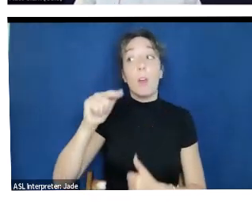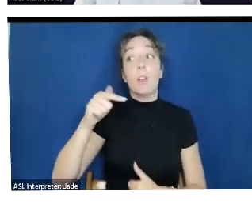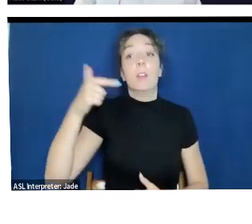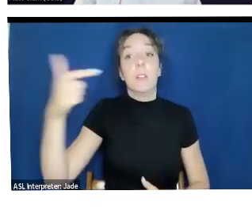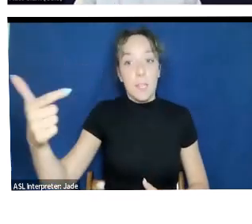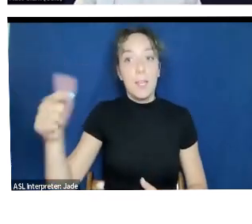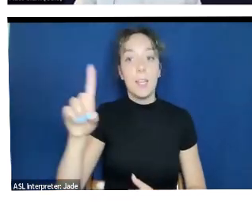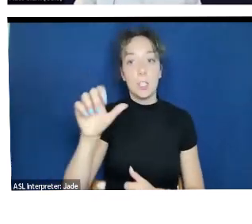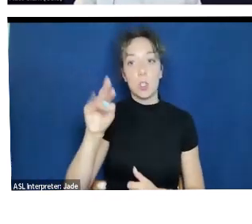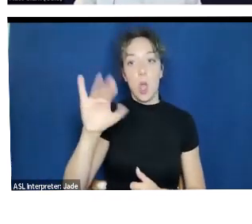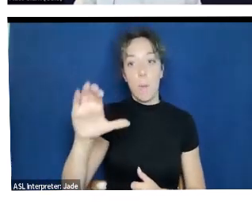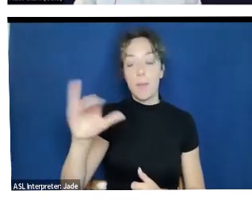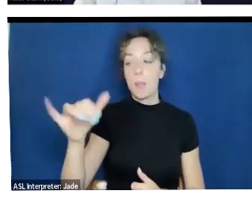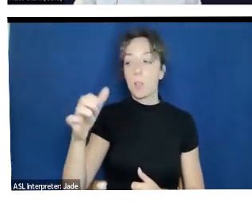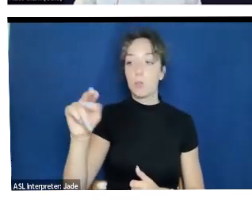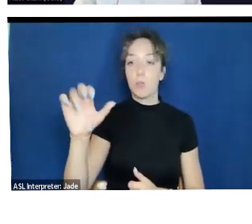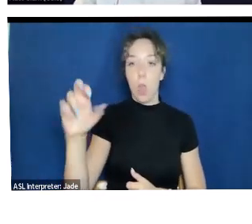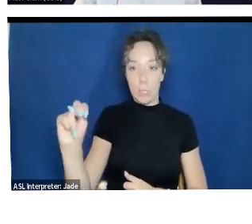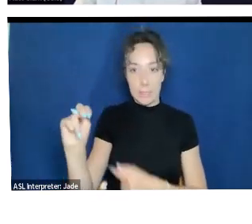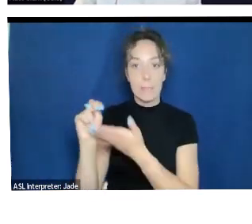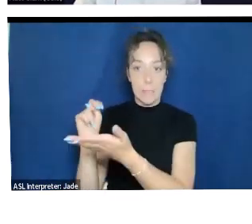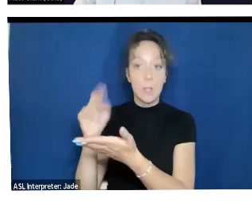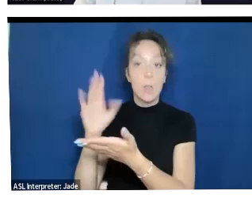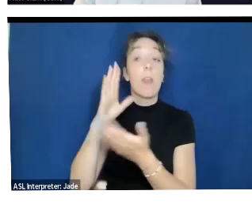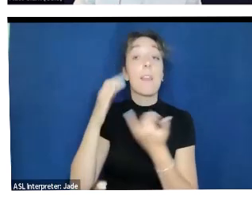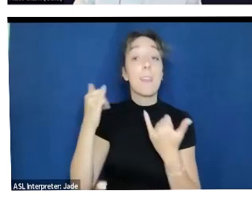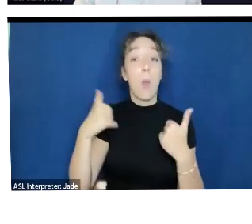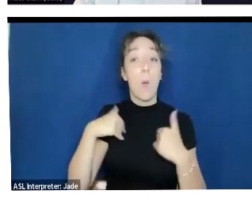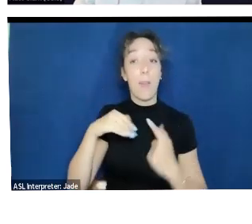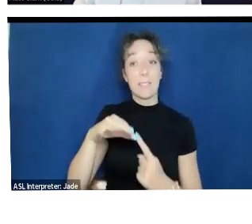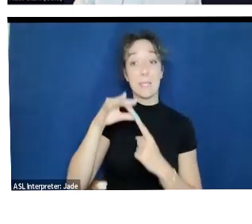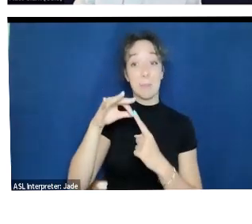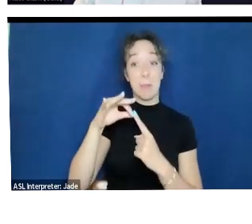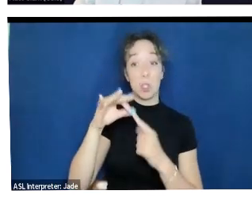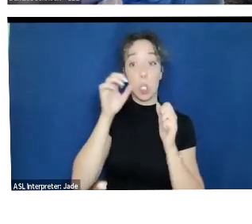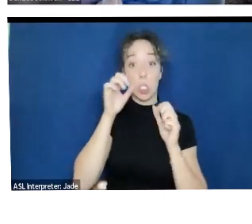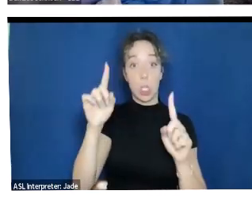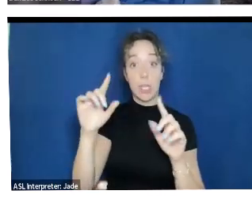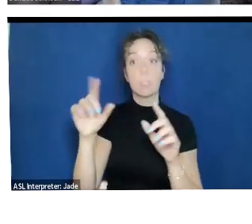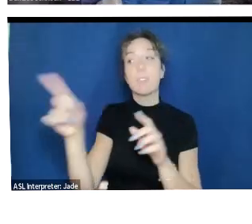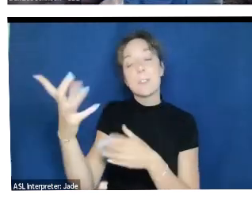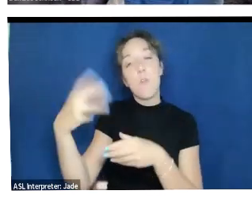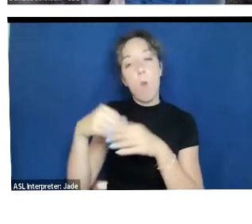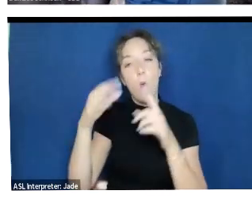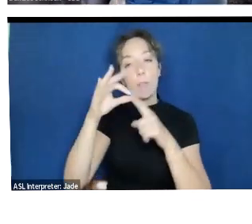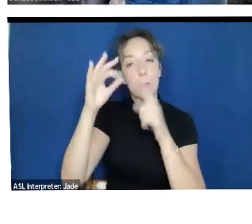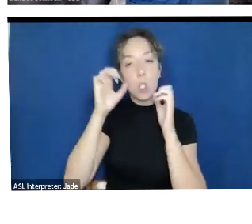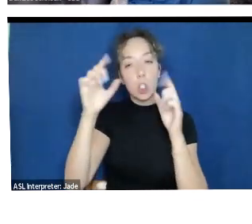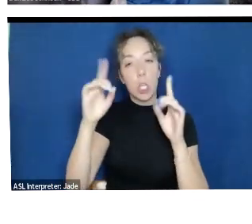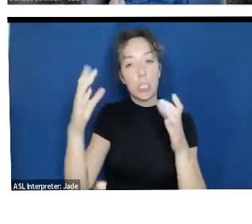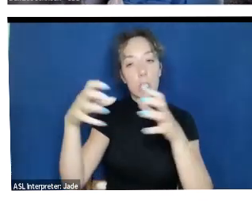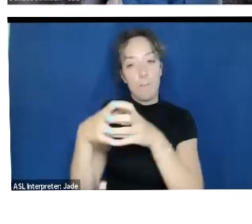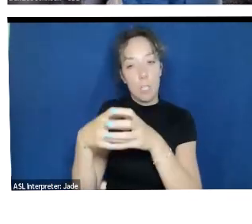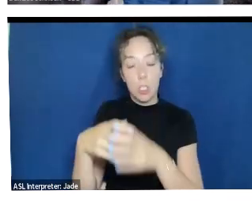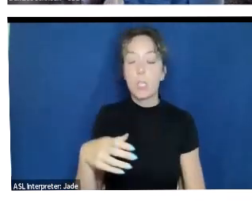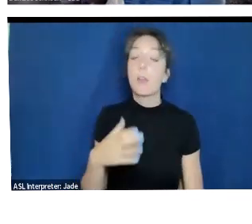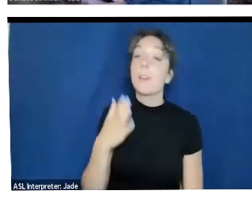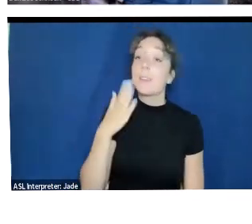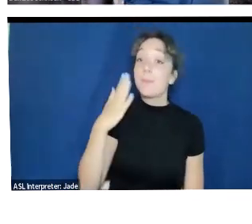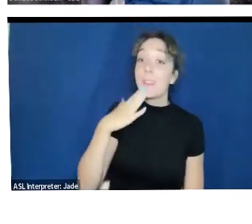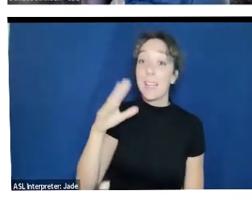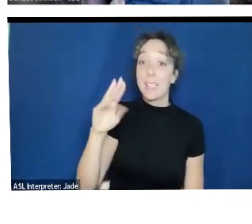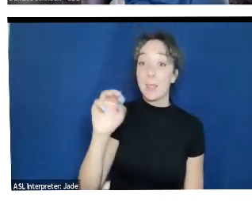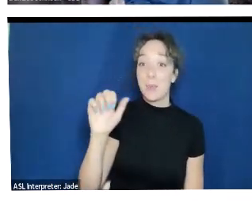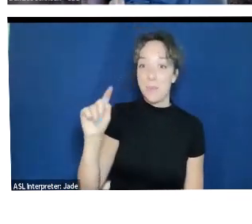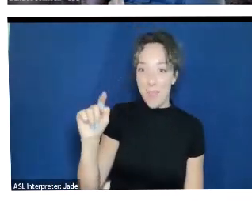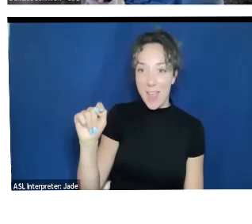to Dominic Johnson with the Special Education Division. Thank you, Matt. Good morning, everybody.